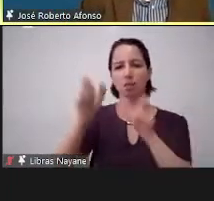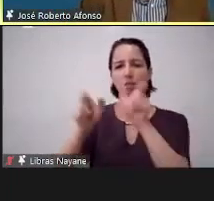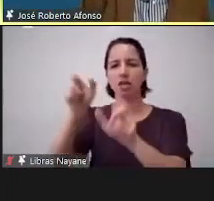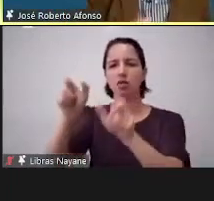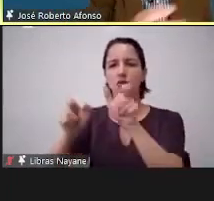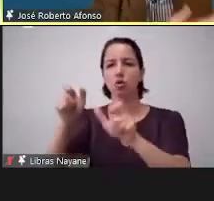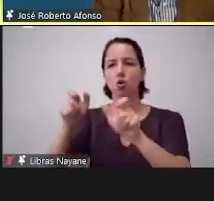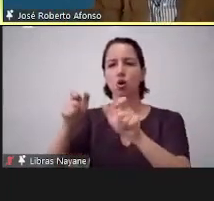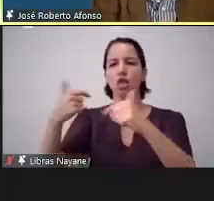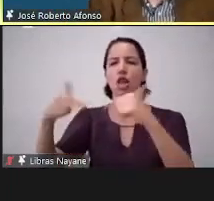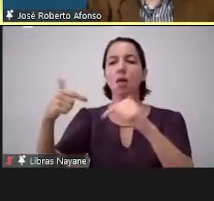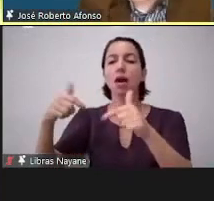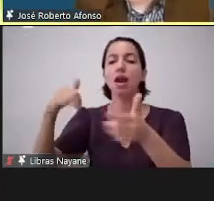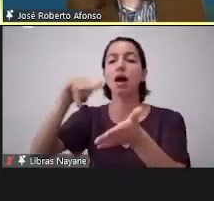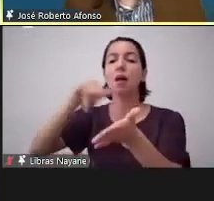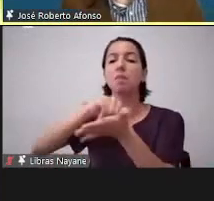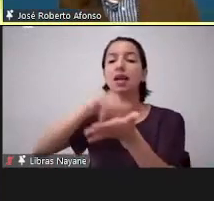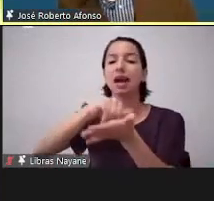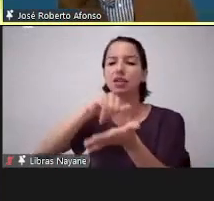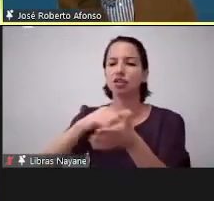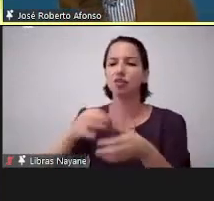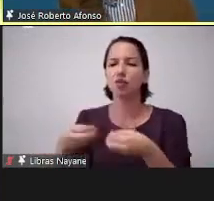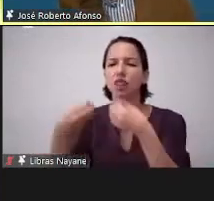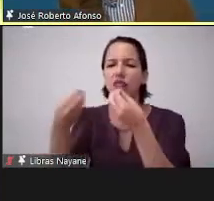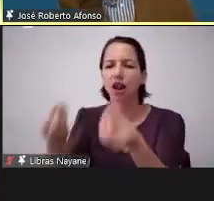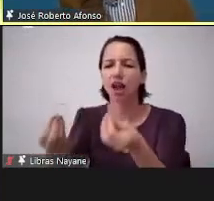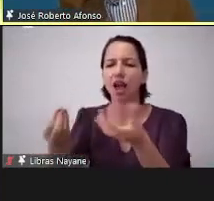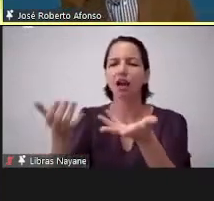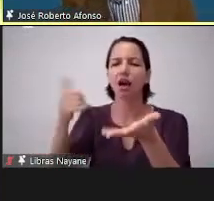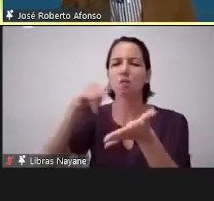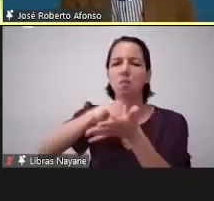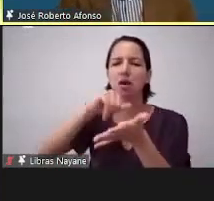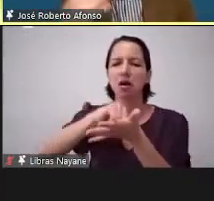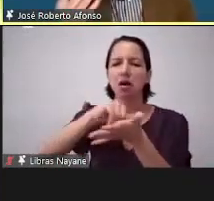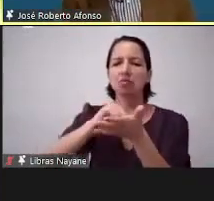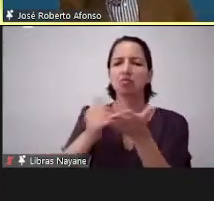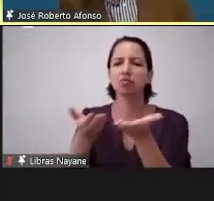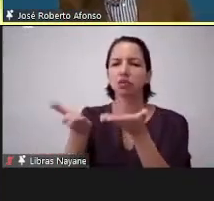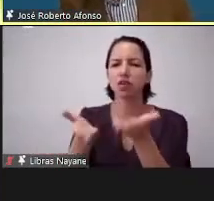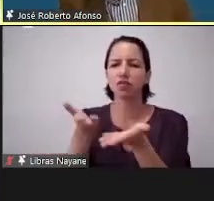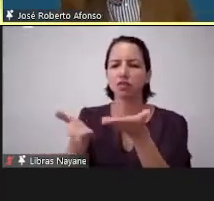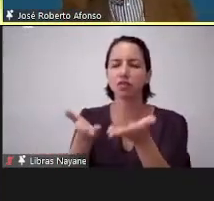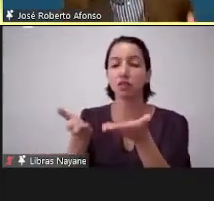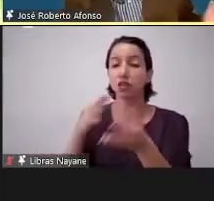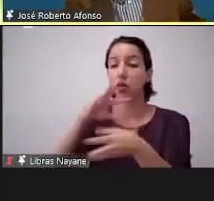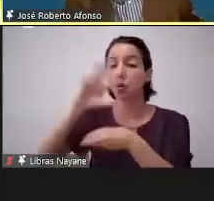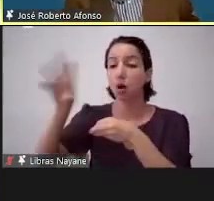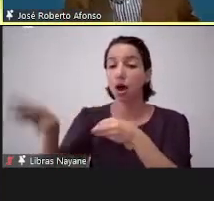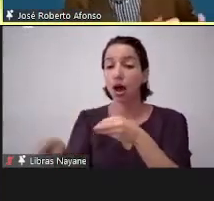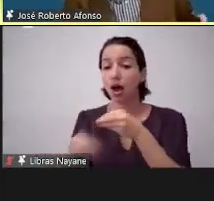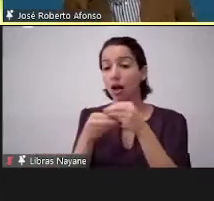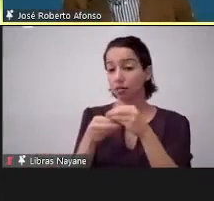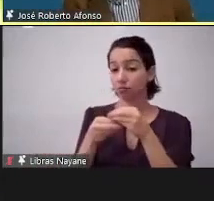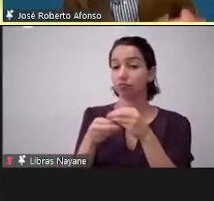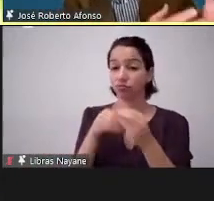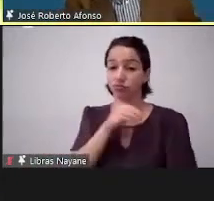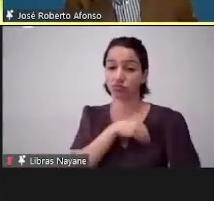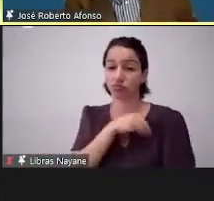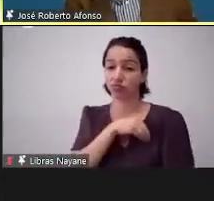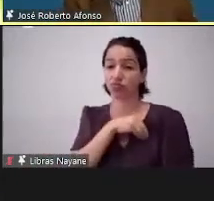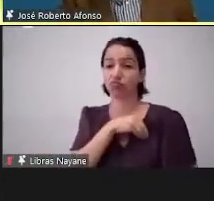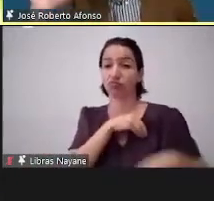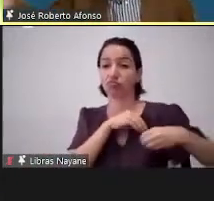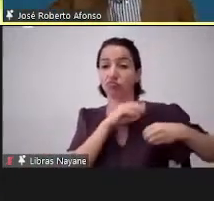workers, many times it is applied as a way